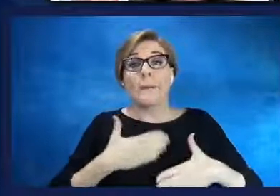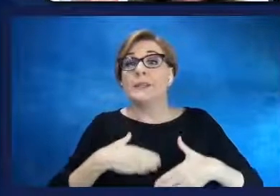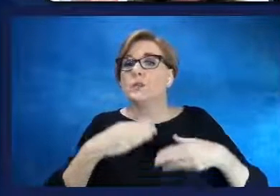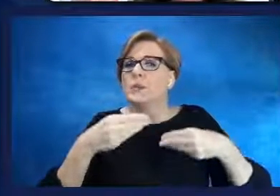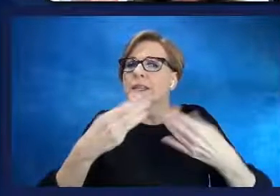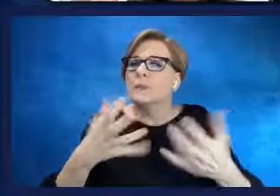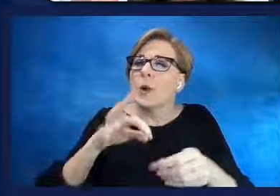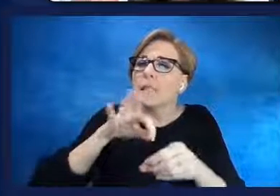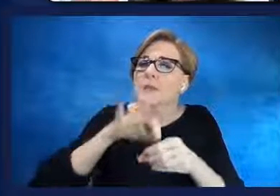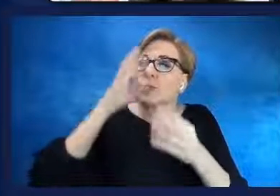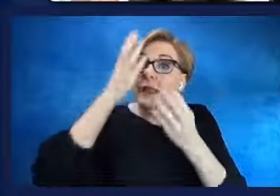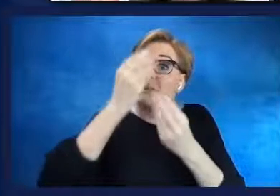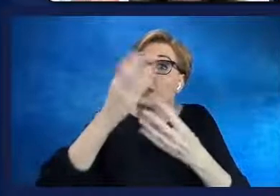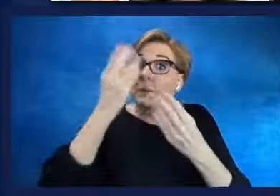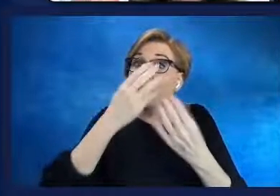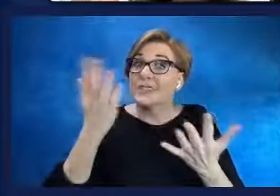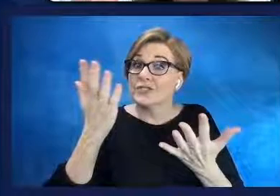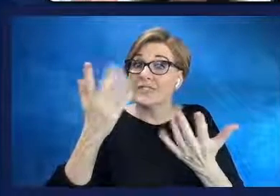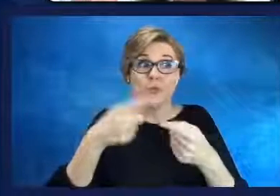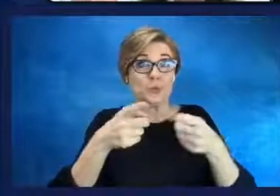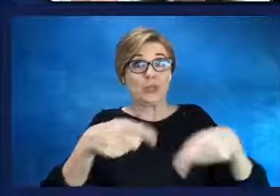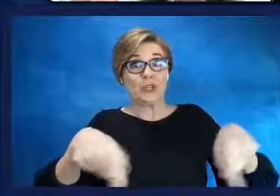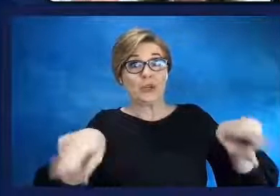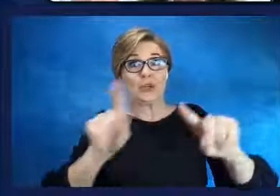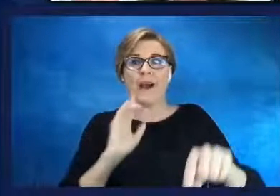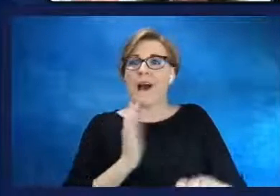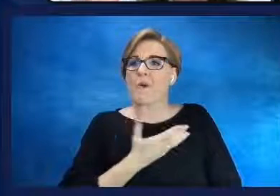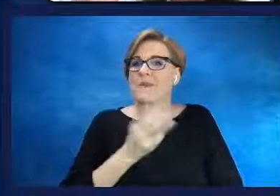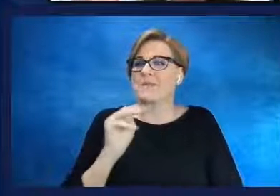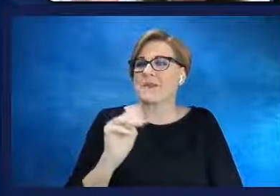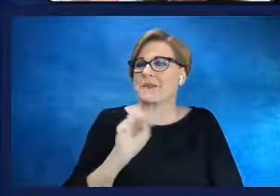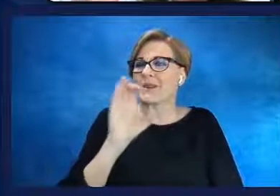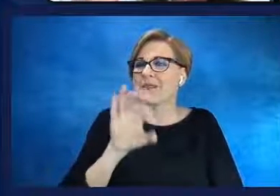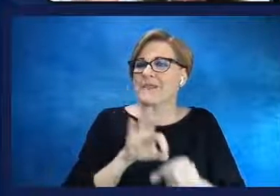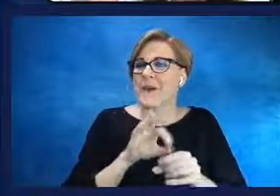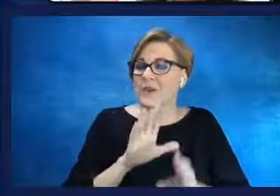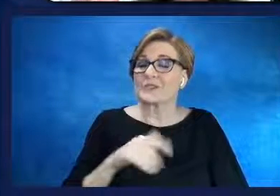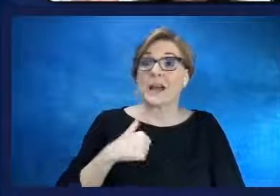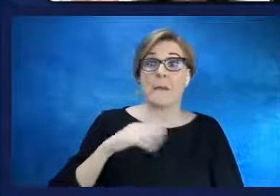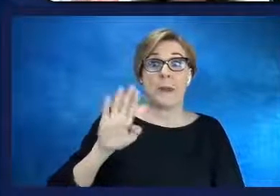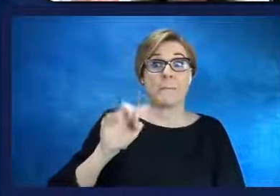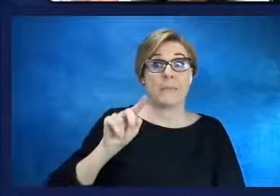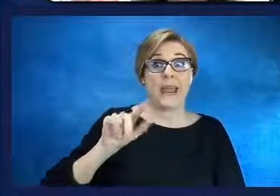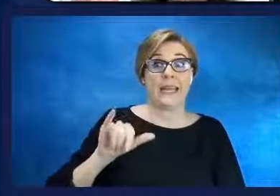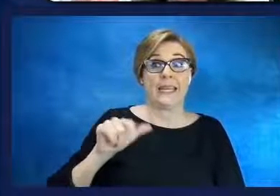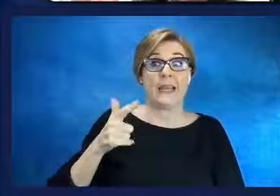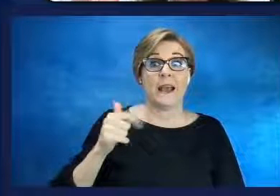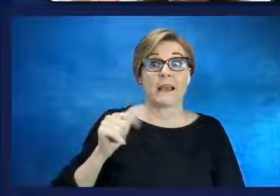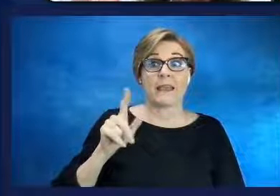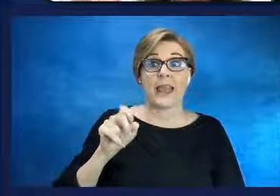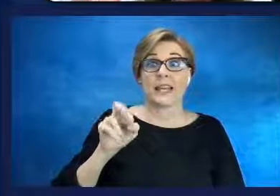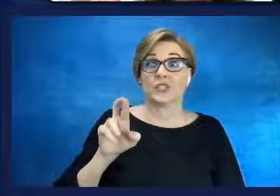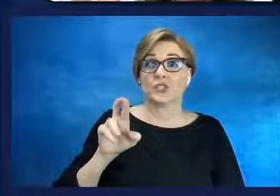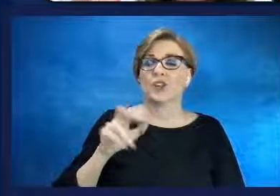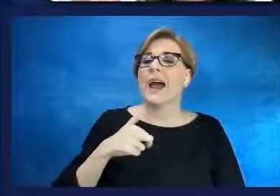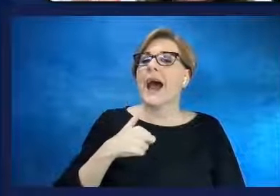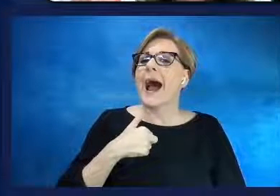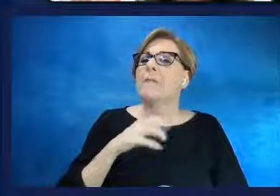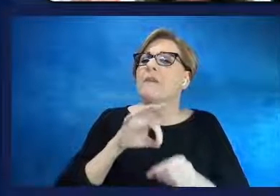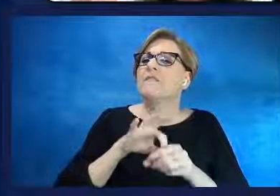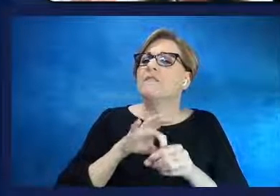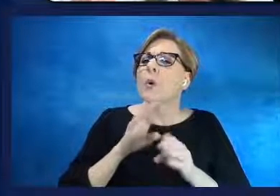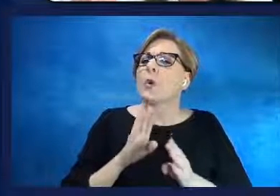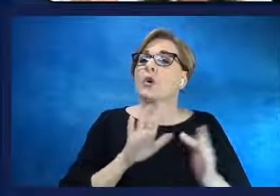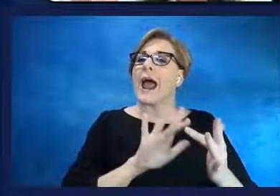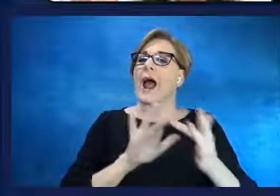directly to you, our Maricopa County voters. My name is Betty Galanter, and I'm the Voter Outreach Manager for the Maricopa County